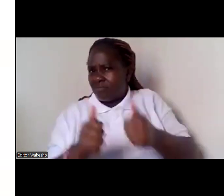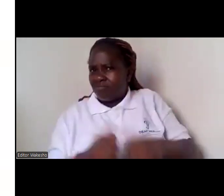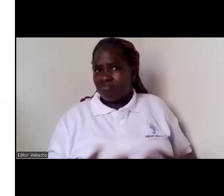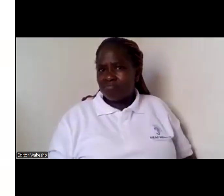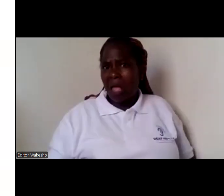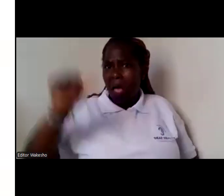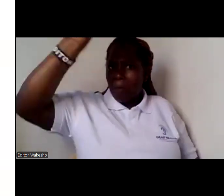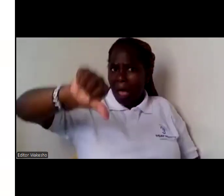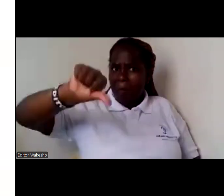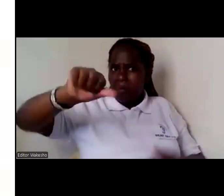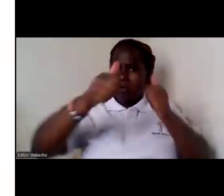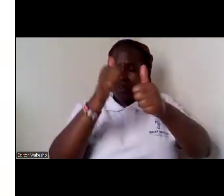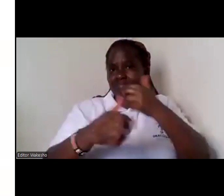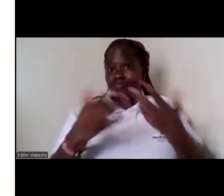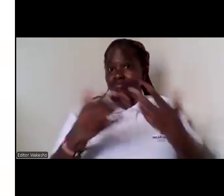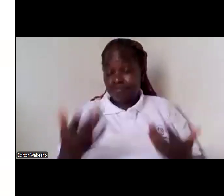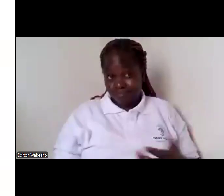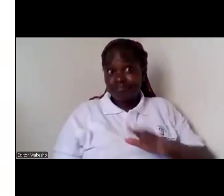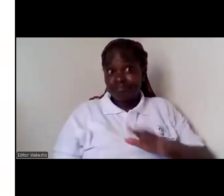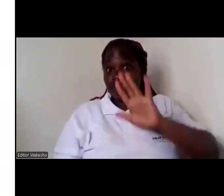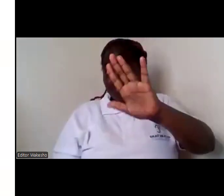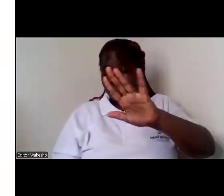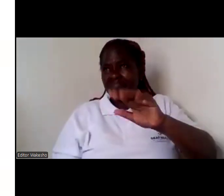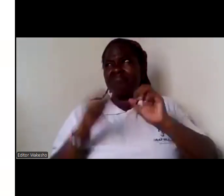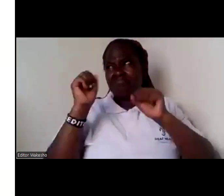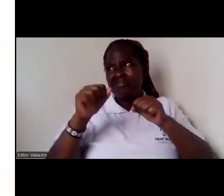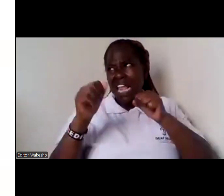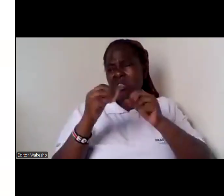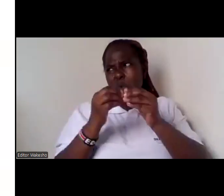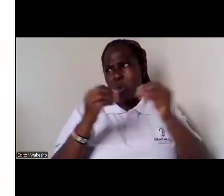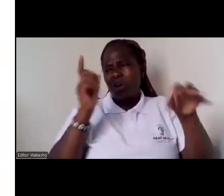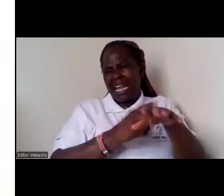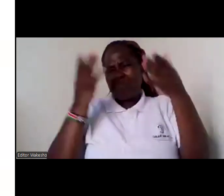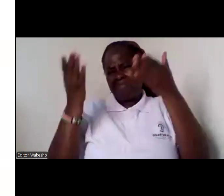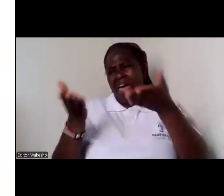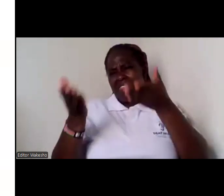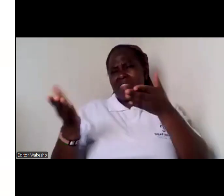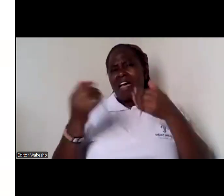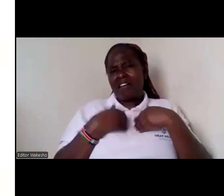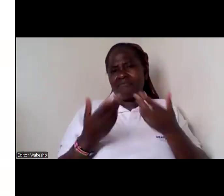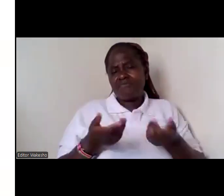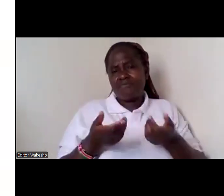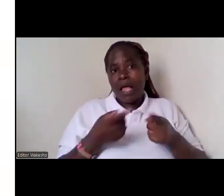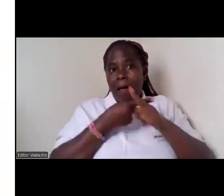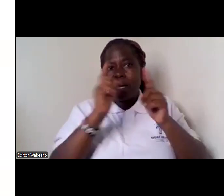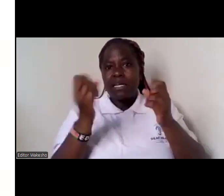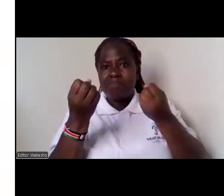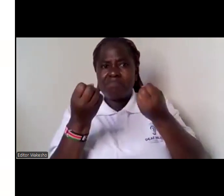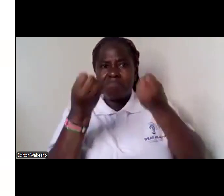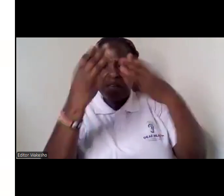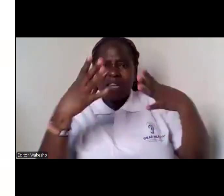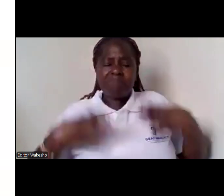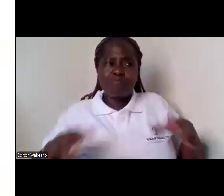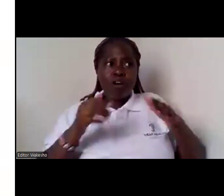Yes, thank you. So it's been there actually for quite a long time. It's just that most of these things are not advertised